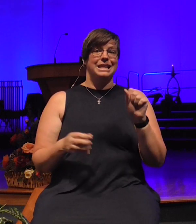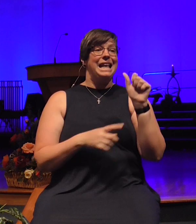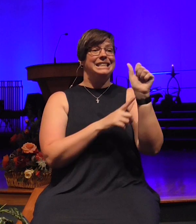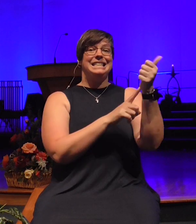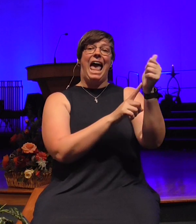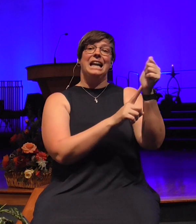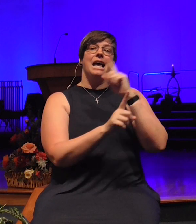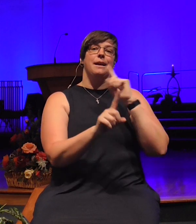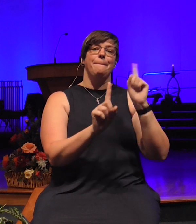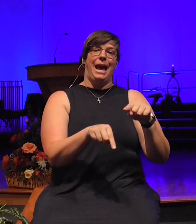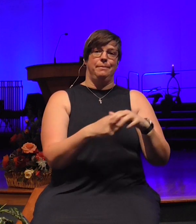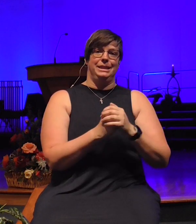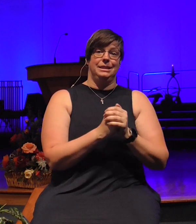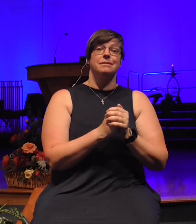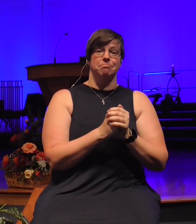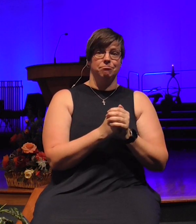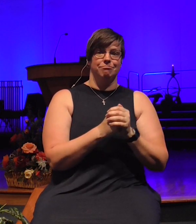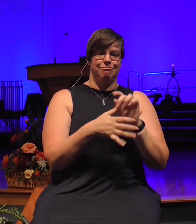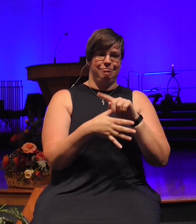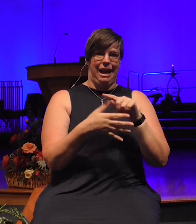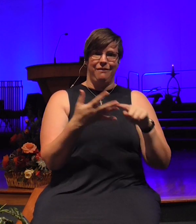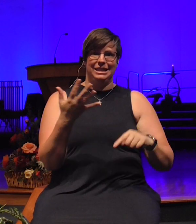10 Commandments.